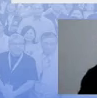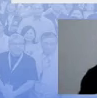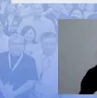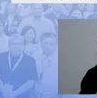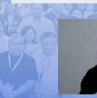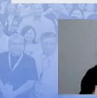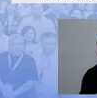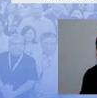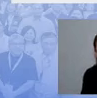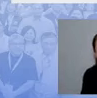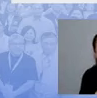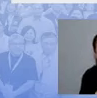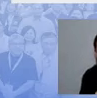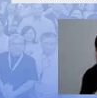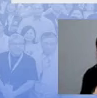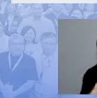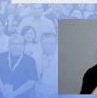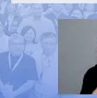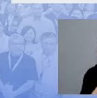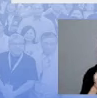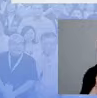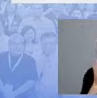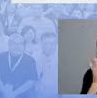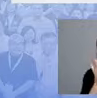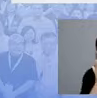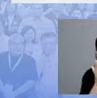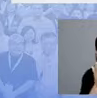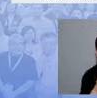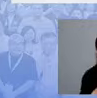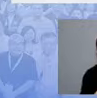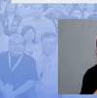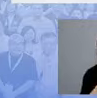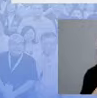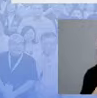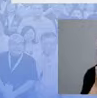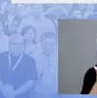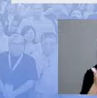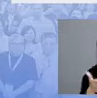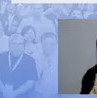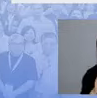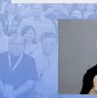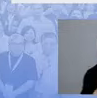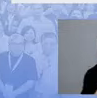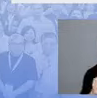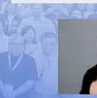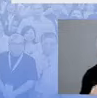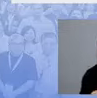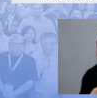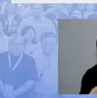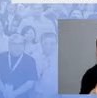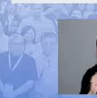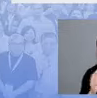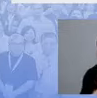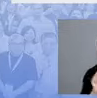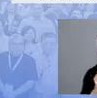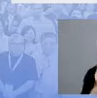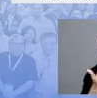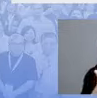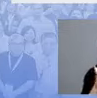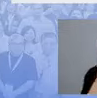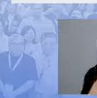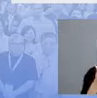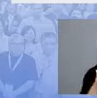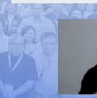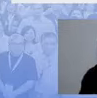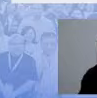is helping us to actually come up with modules, come up with training materials, and he also leading the training with the agencies as well. The